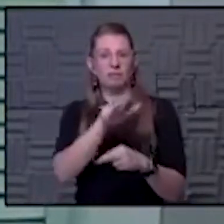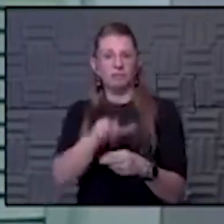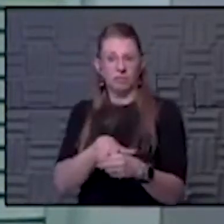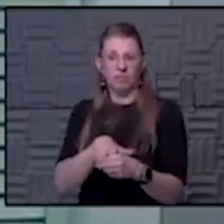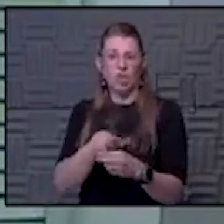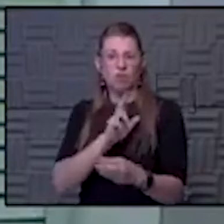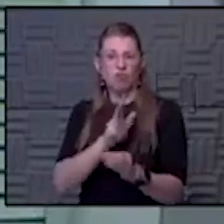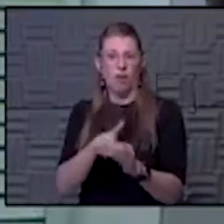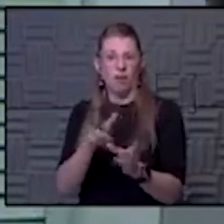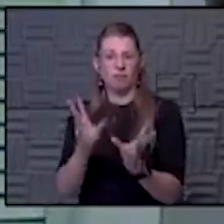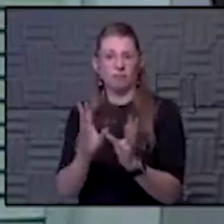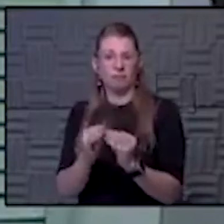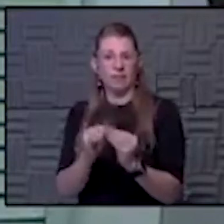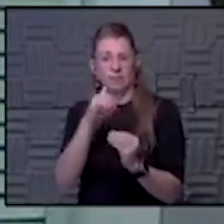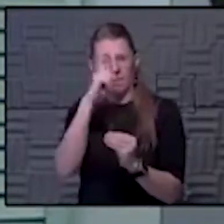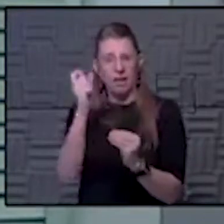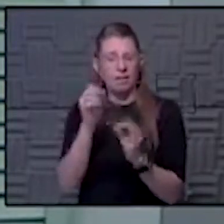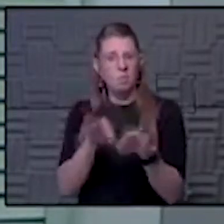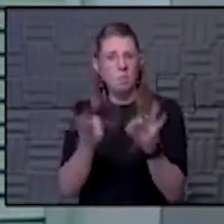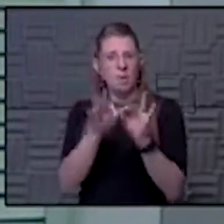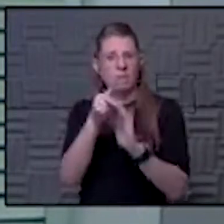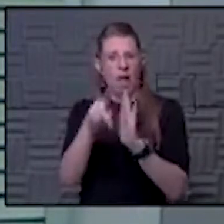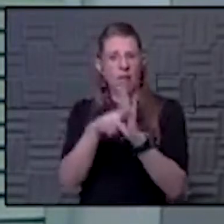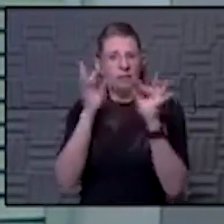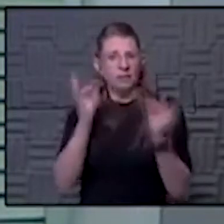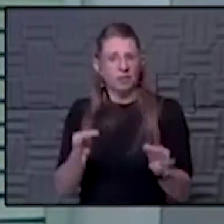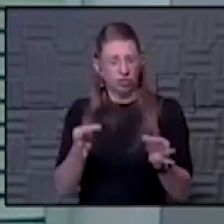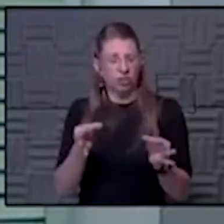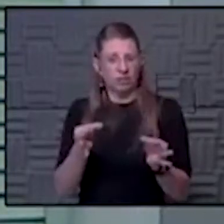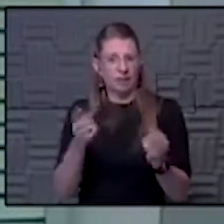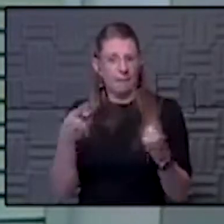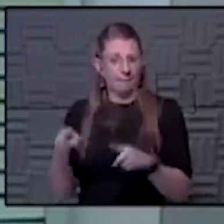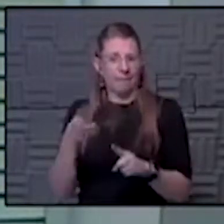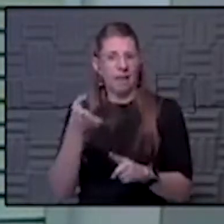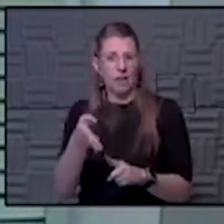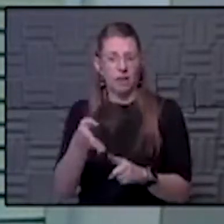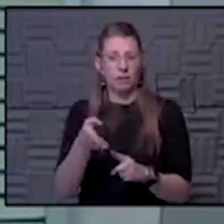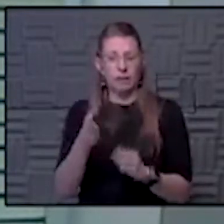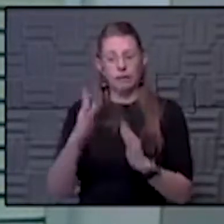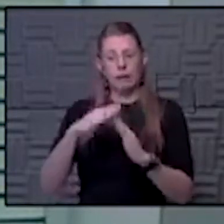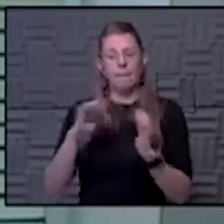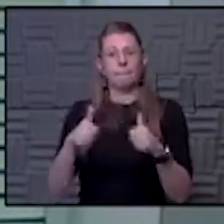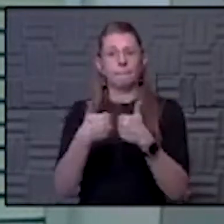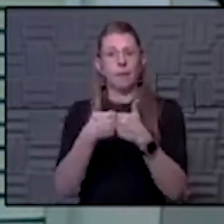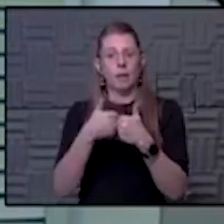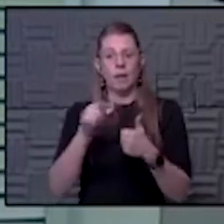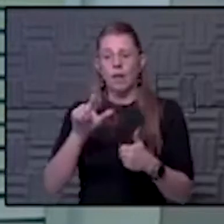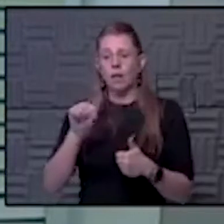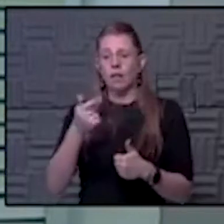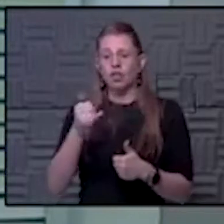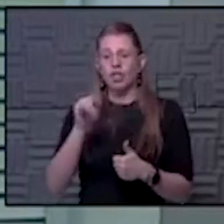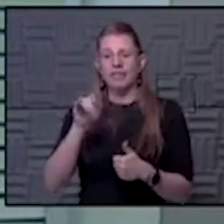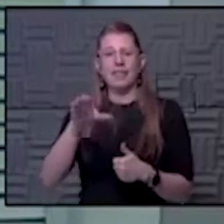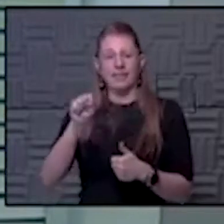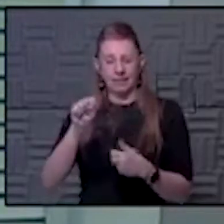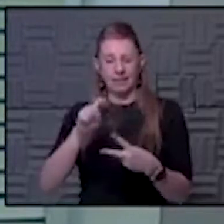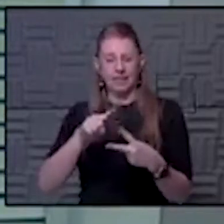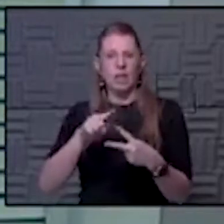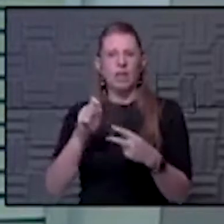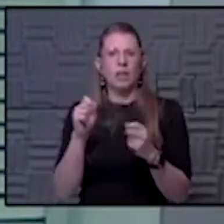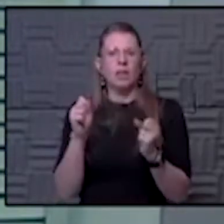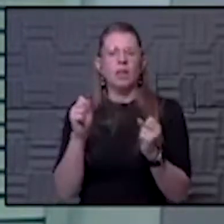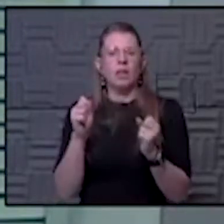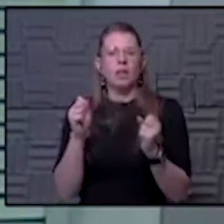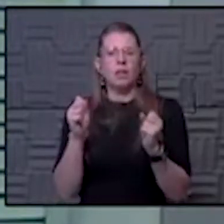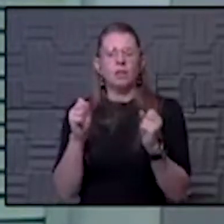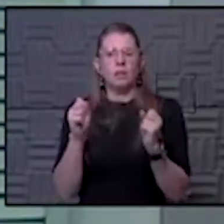we have to make important policy decisions. And I think that the biggest challenges are, one, logistics. And as the governor pointed out, the cold chain management